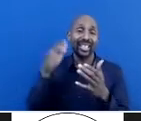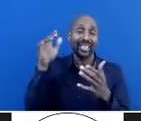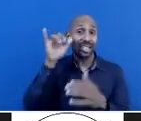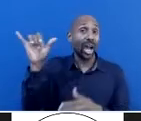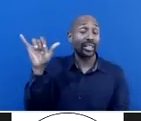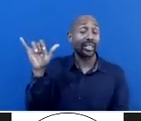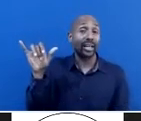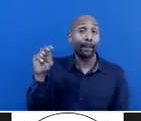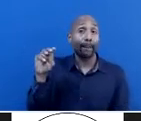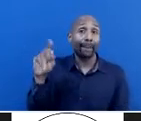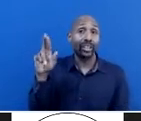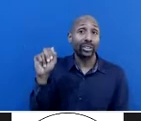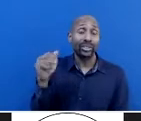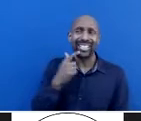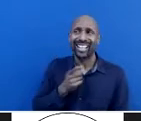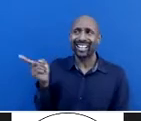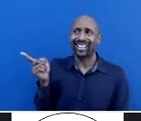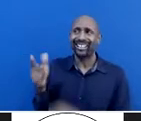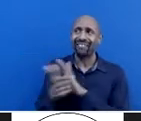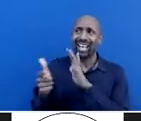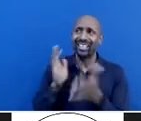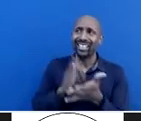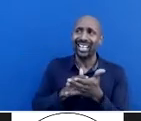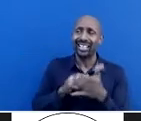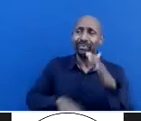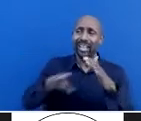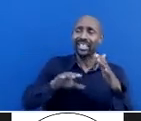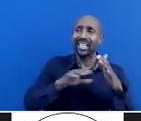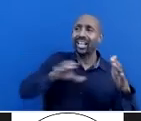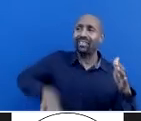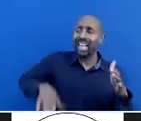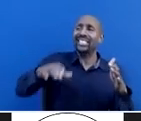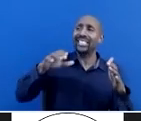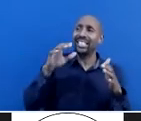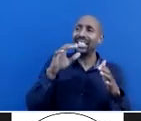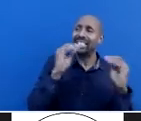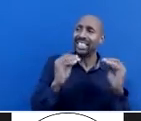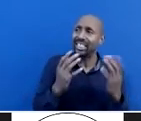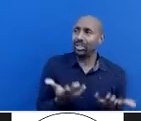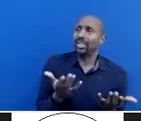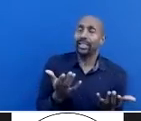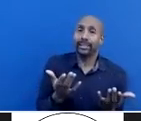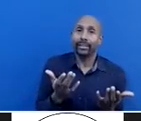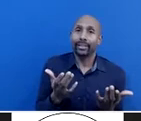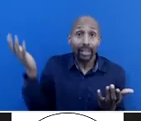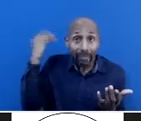basic teachings of Christ. Christianity becomes a radical tool in their